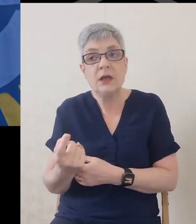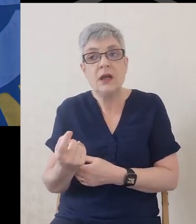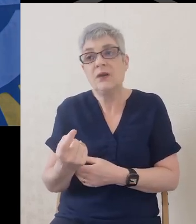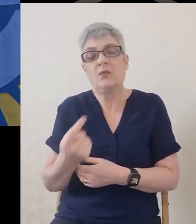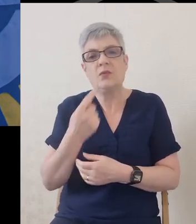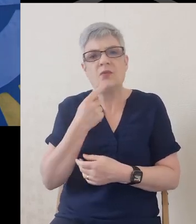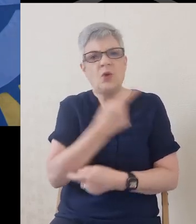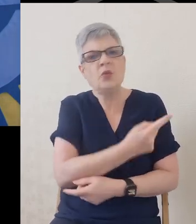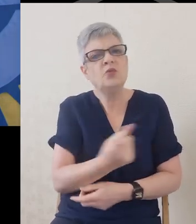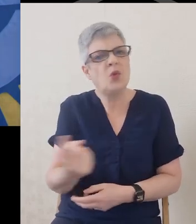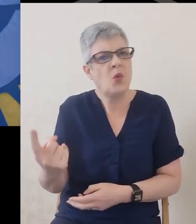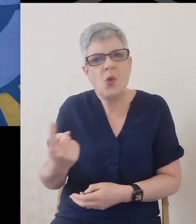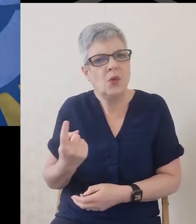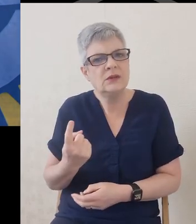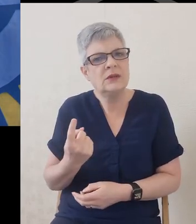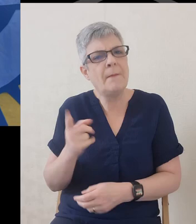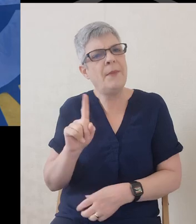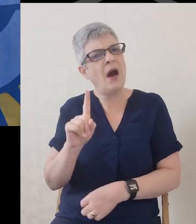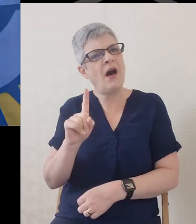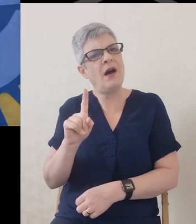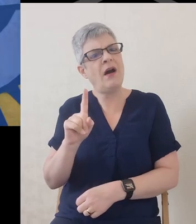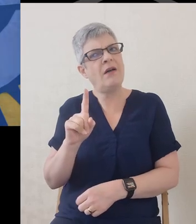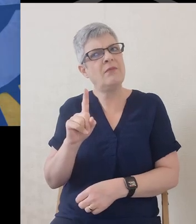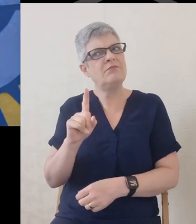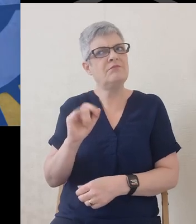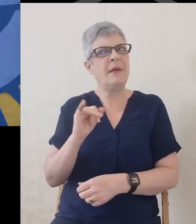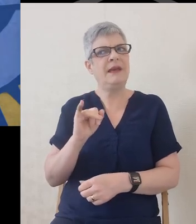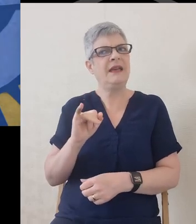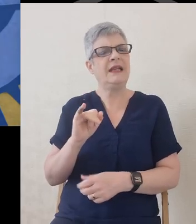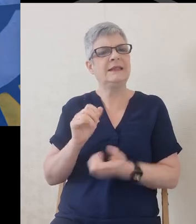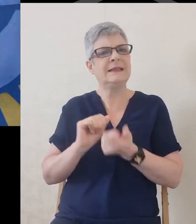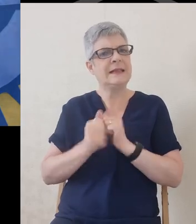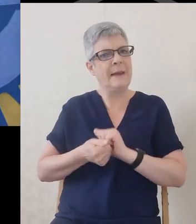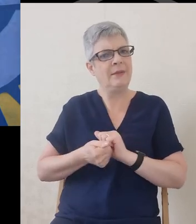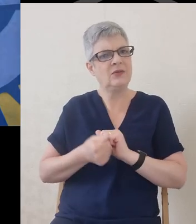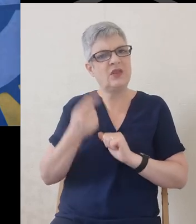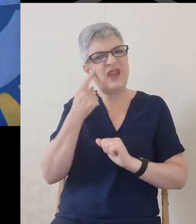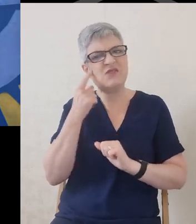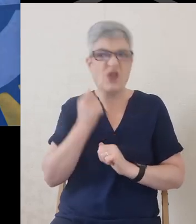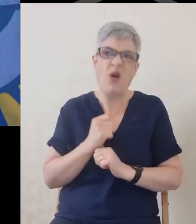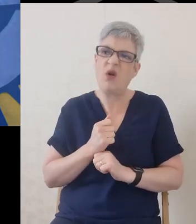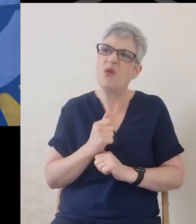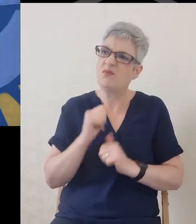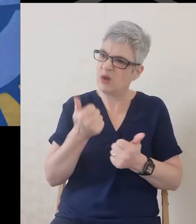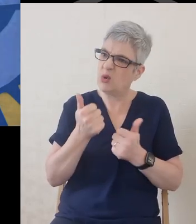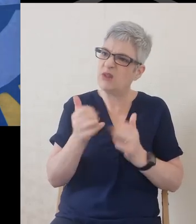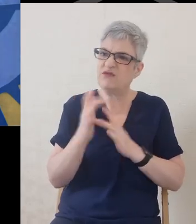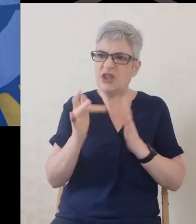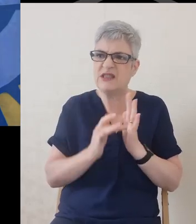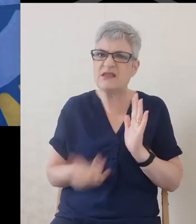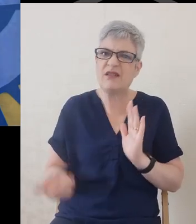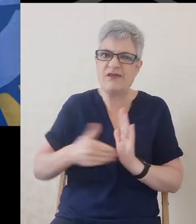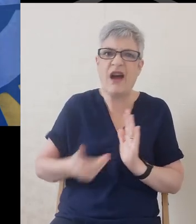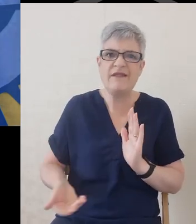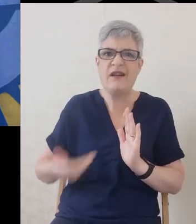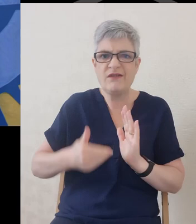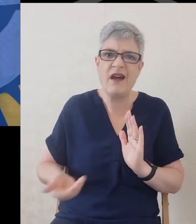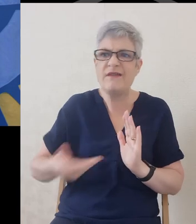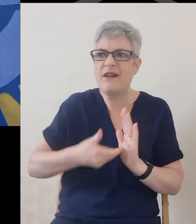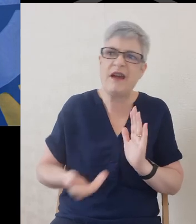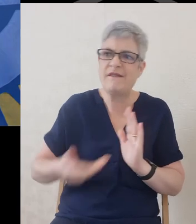but I wonder if the disciples were kind of thinking it'd be good if Jesus turned up a bit more often than he